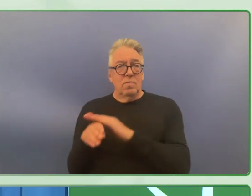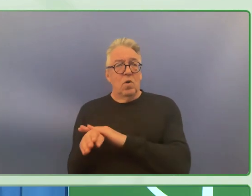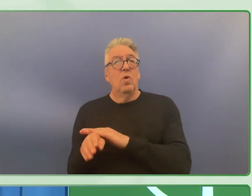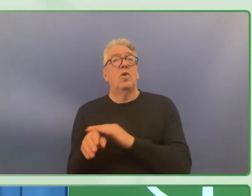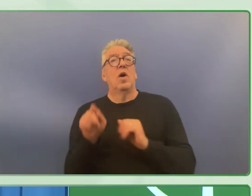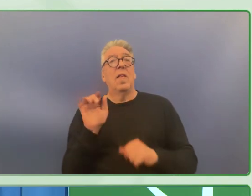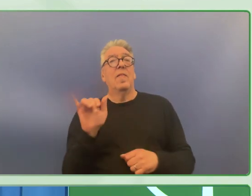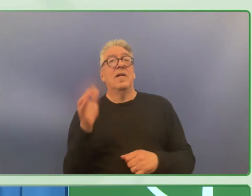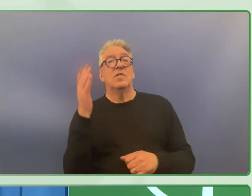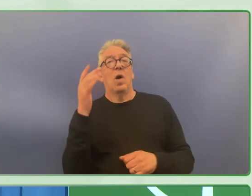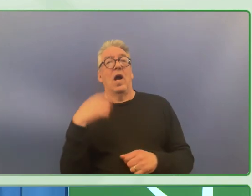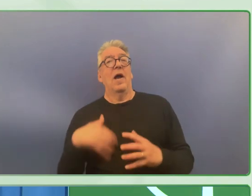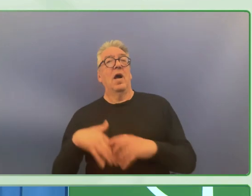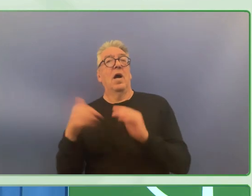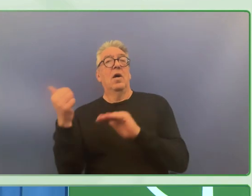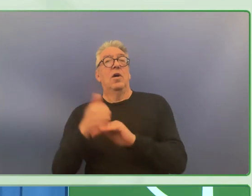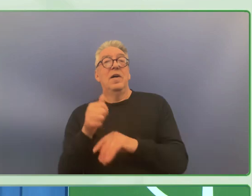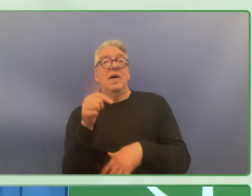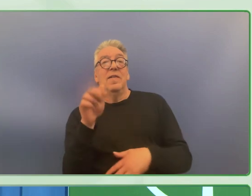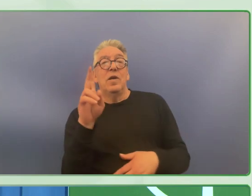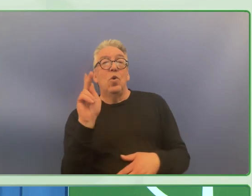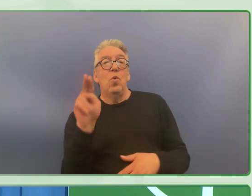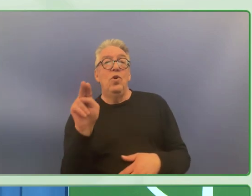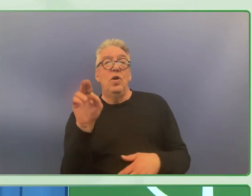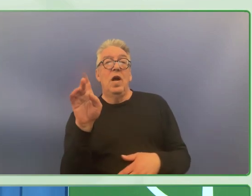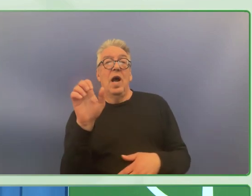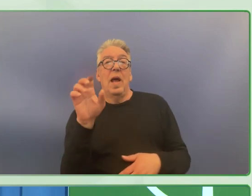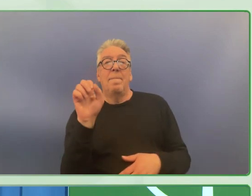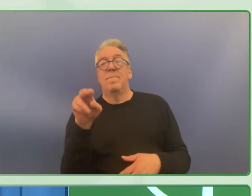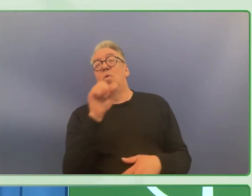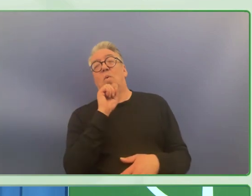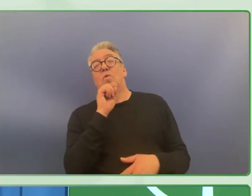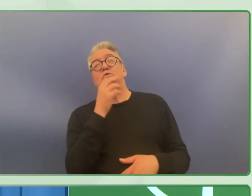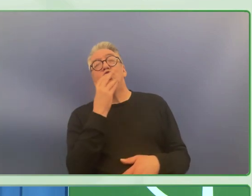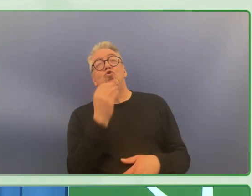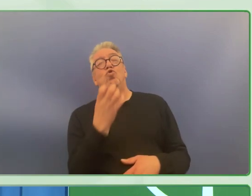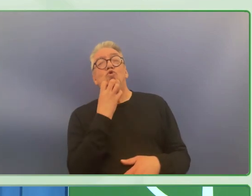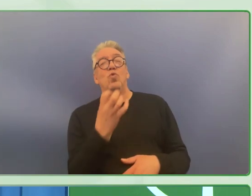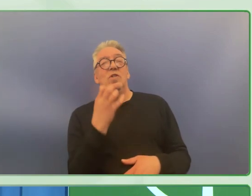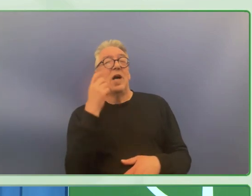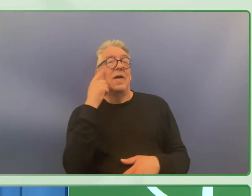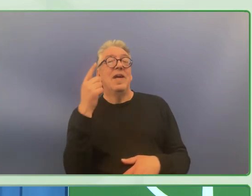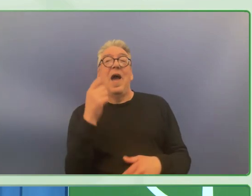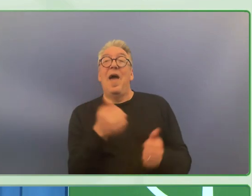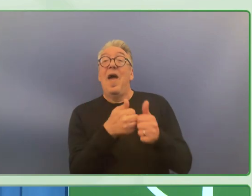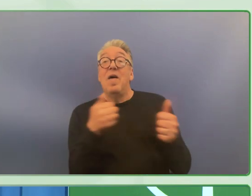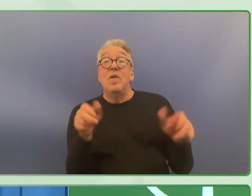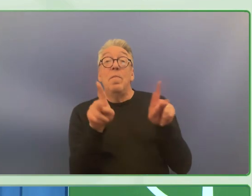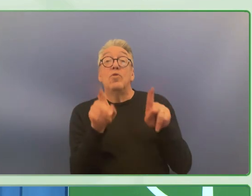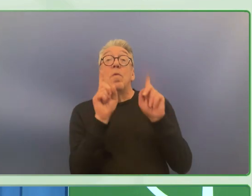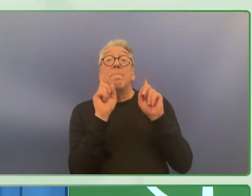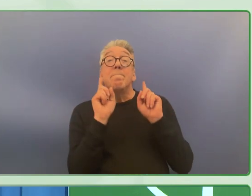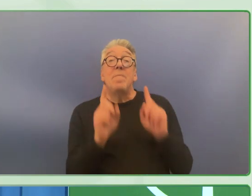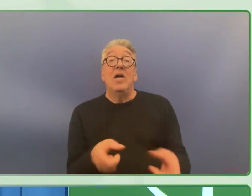Makers. Tikkun Olam is an ancient Jewish concept that calls upon every person to do what they can to better